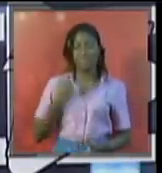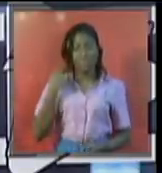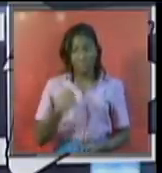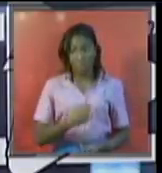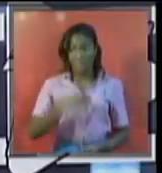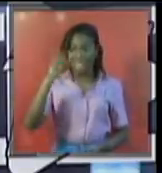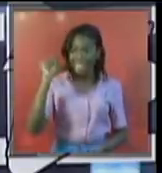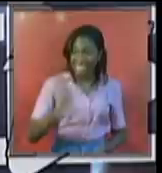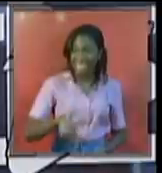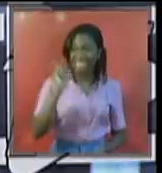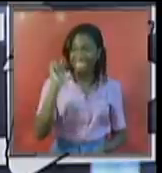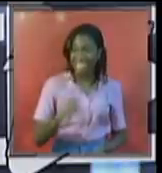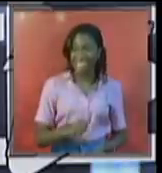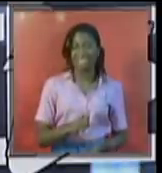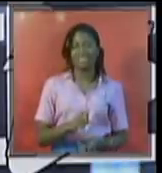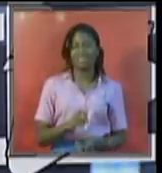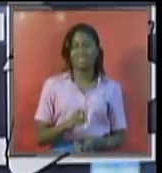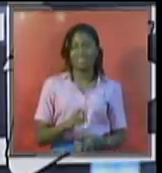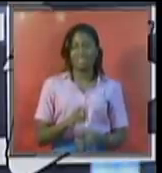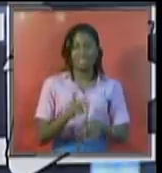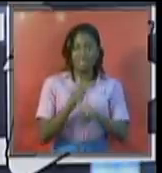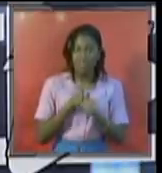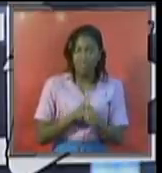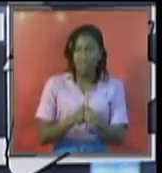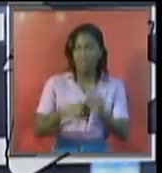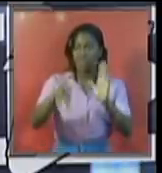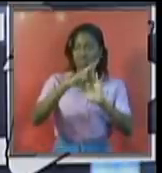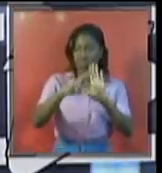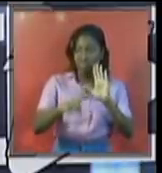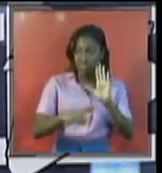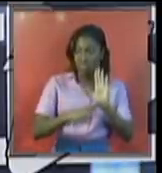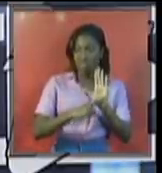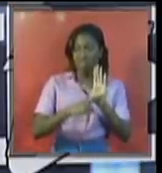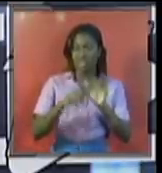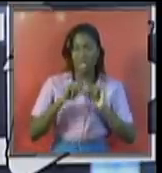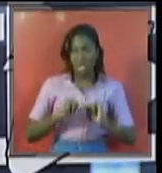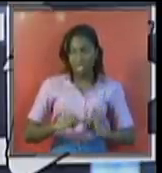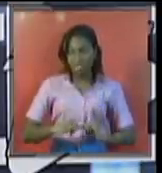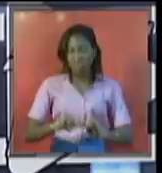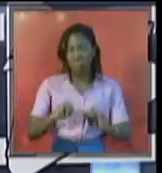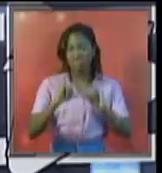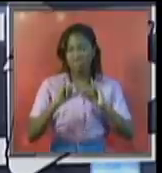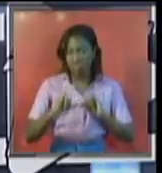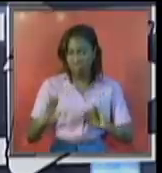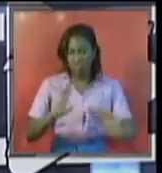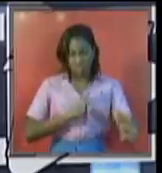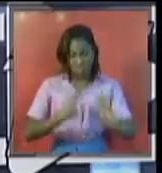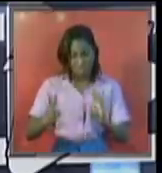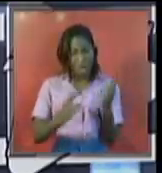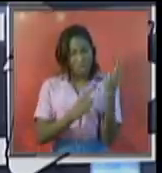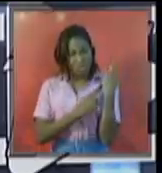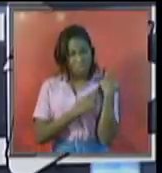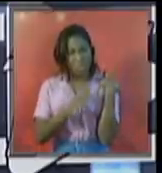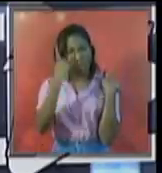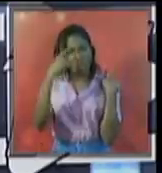to stick with the program and continue the behaviors that will reduce spread so that our health system can continue